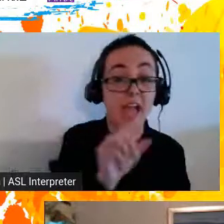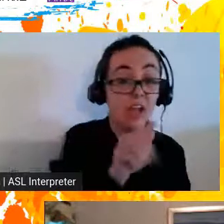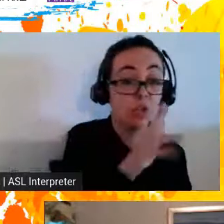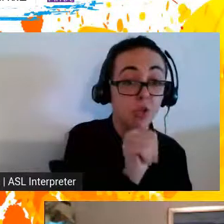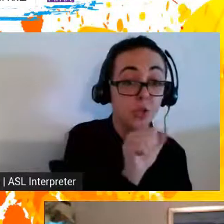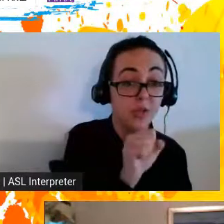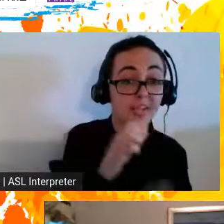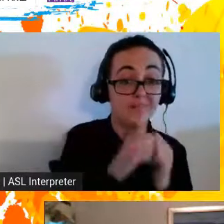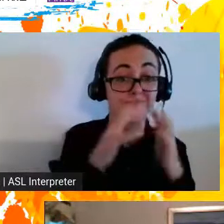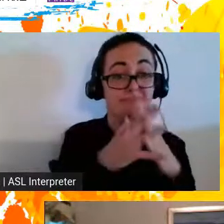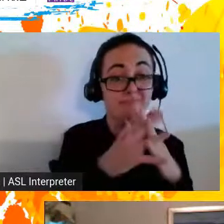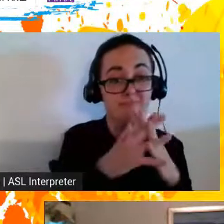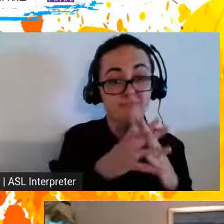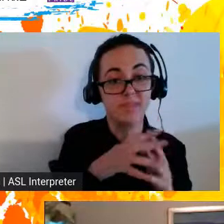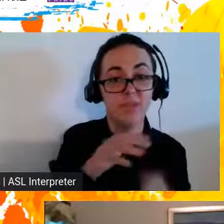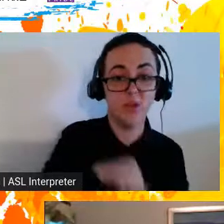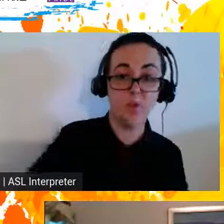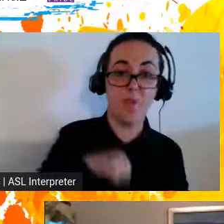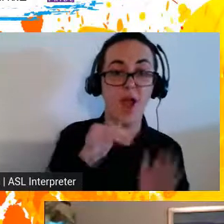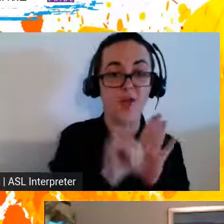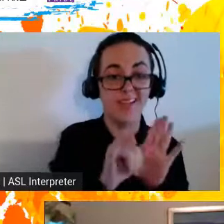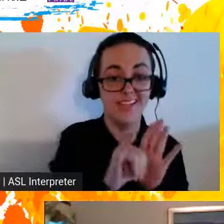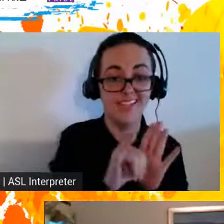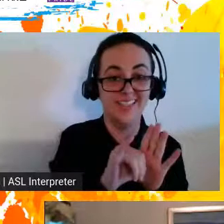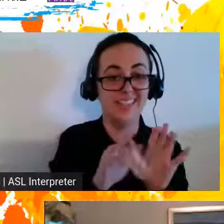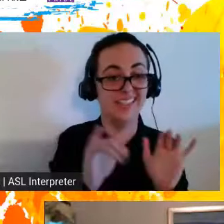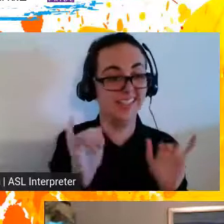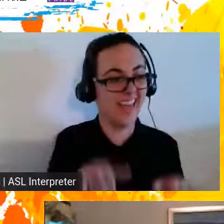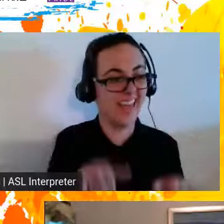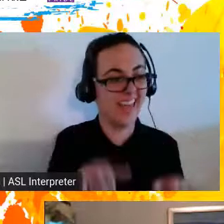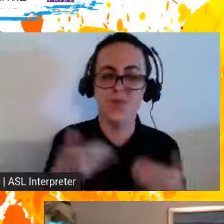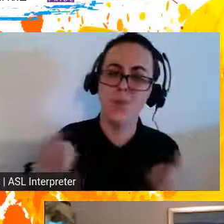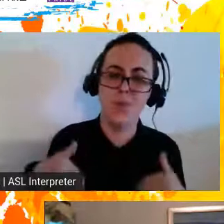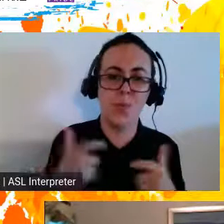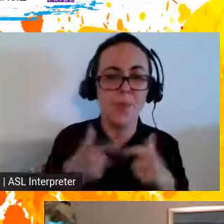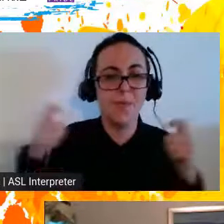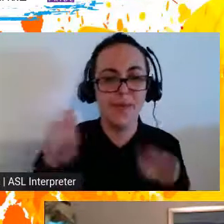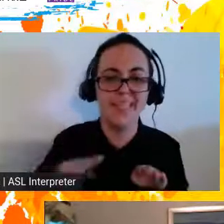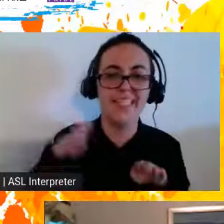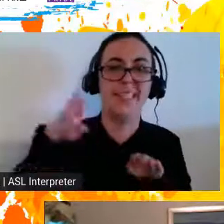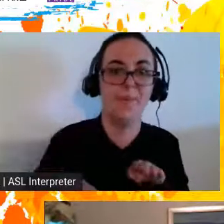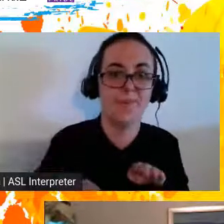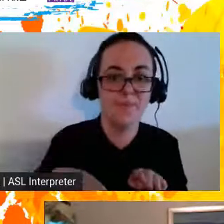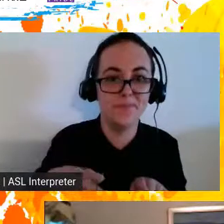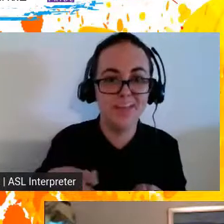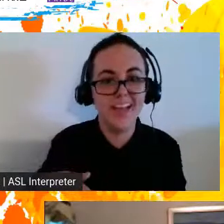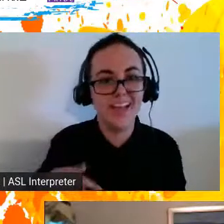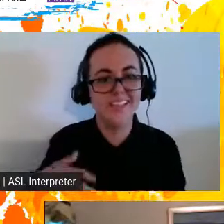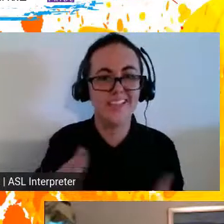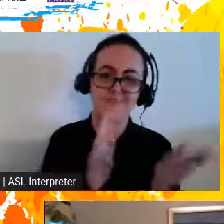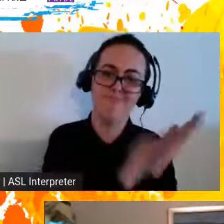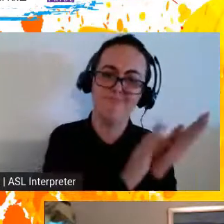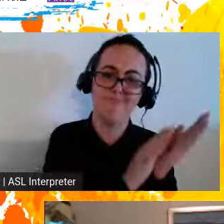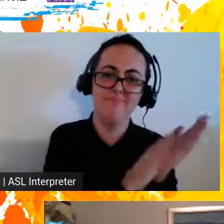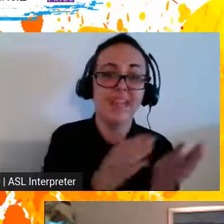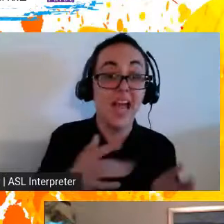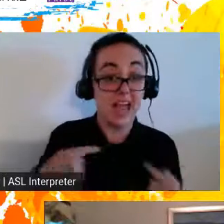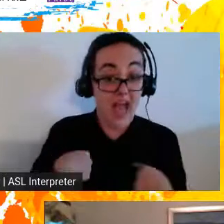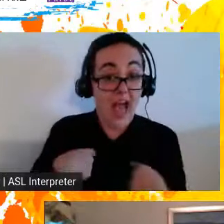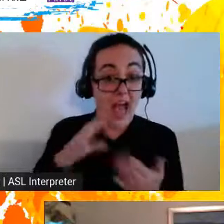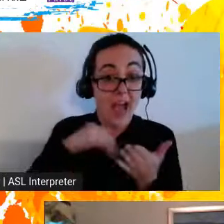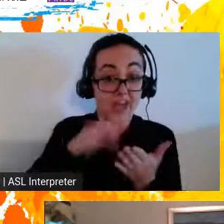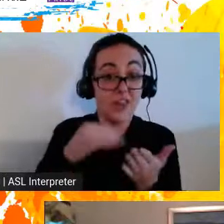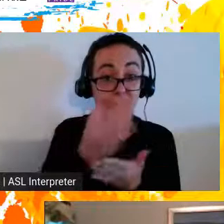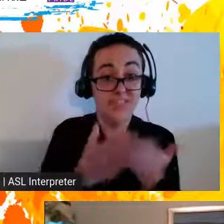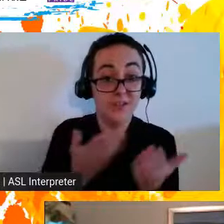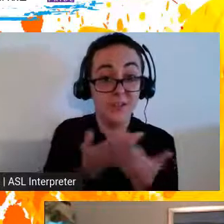major step. And I congratulate you, Lucas, and I even learned a few things, and I'm one of those folks who thinks I